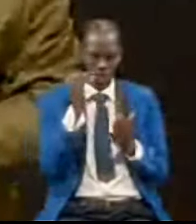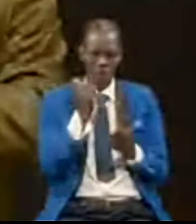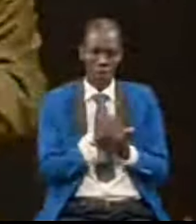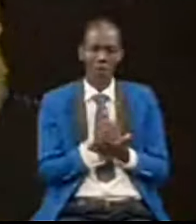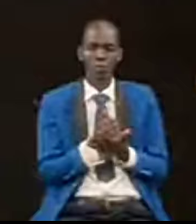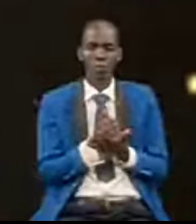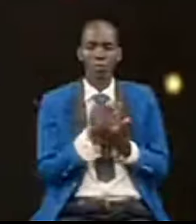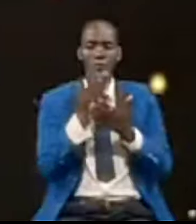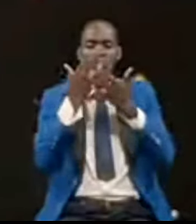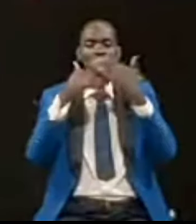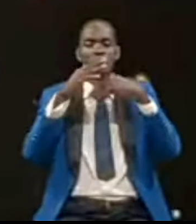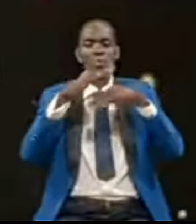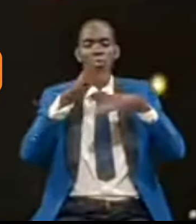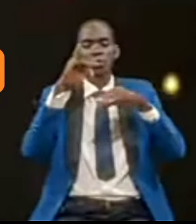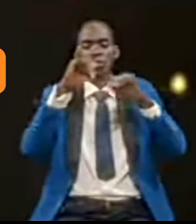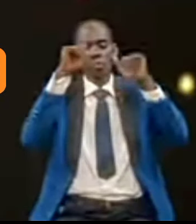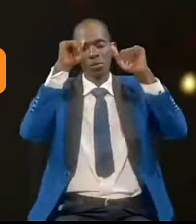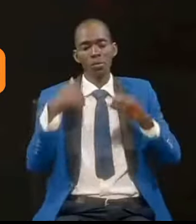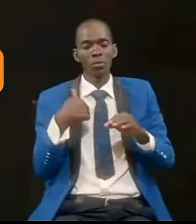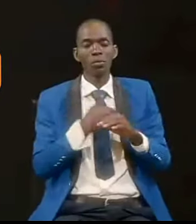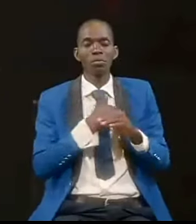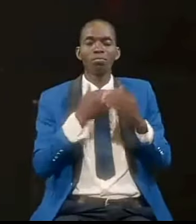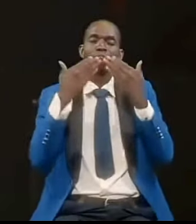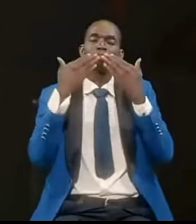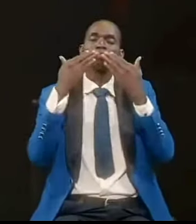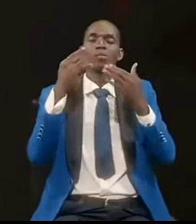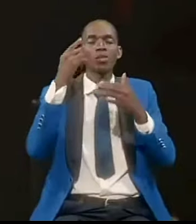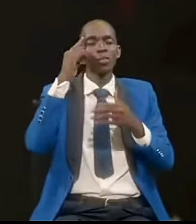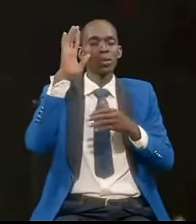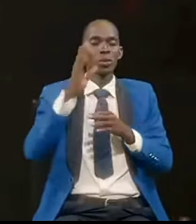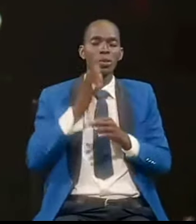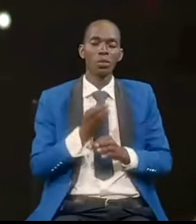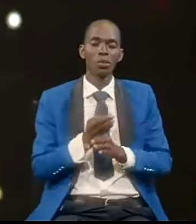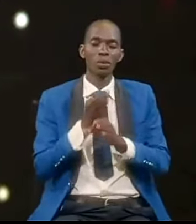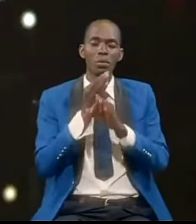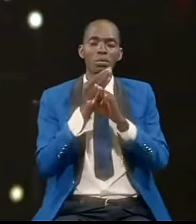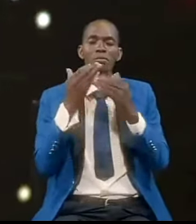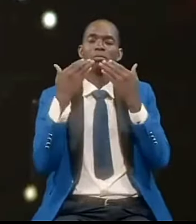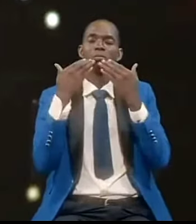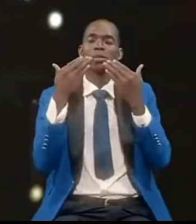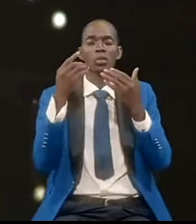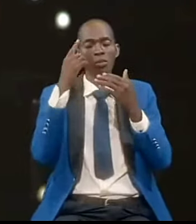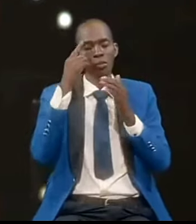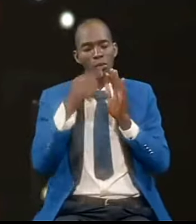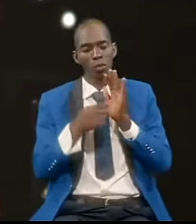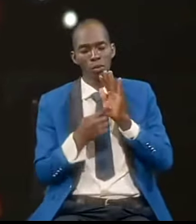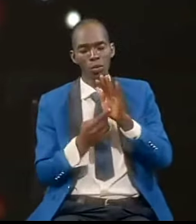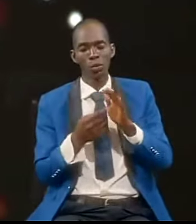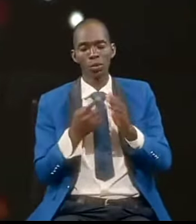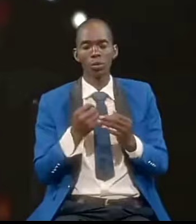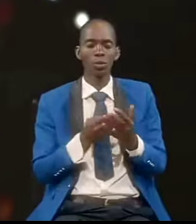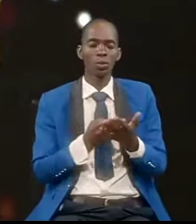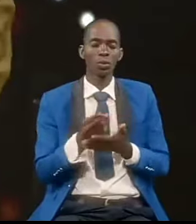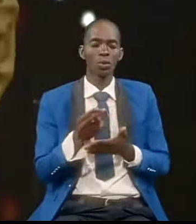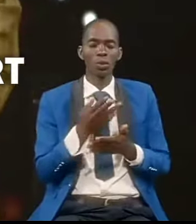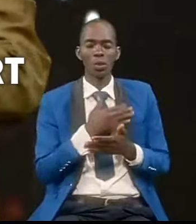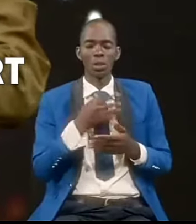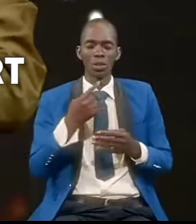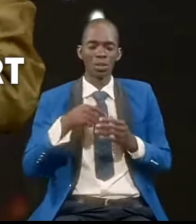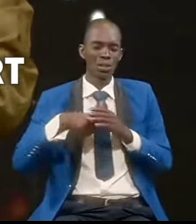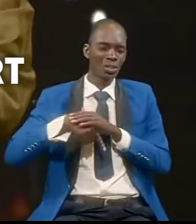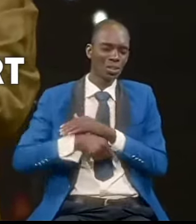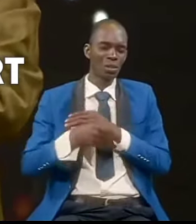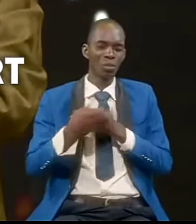Heavenly Father, we thank you for your faithfulness. Thank you for revealing the truth and the depth of